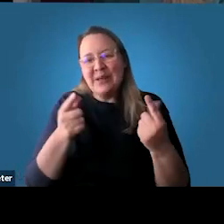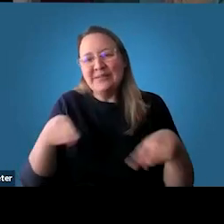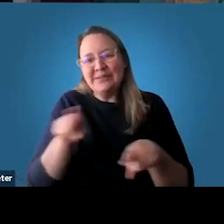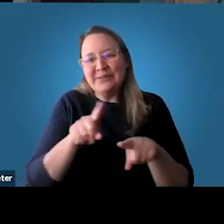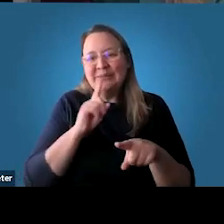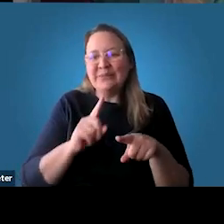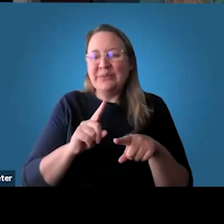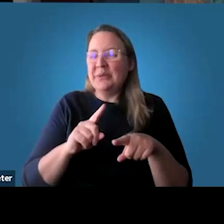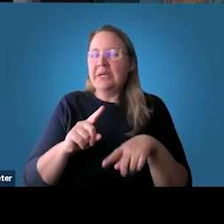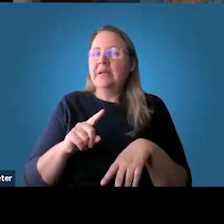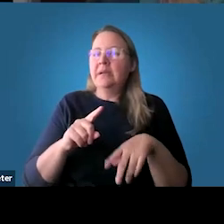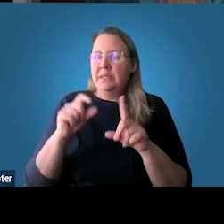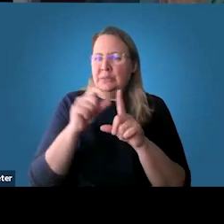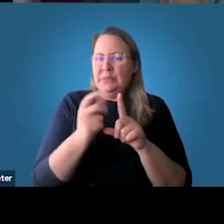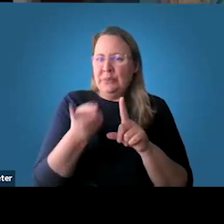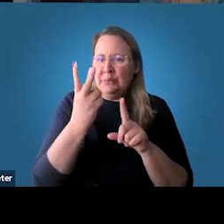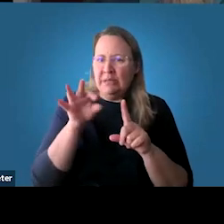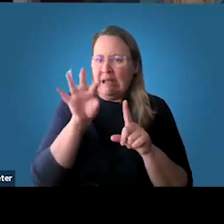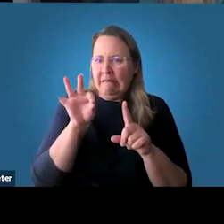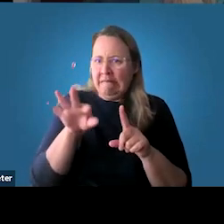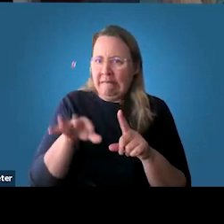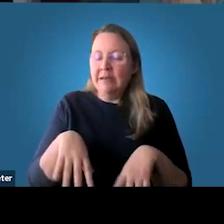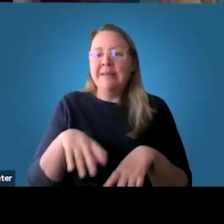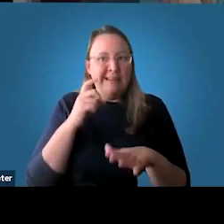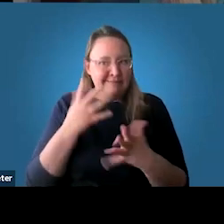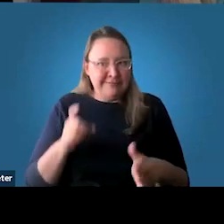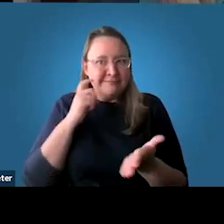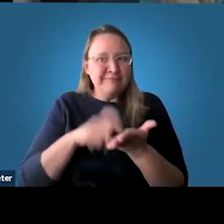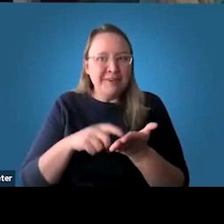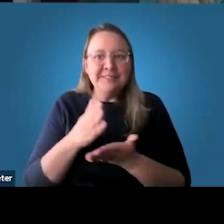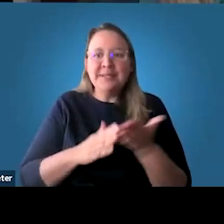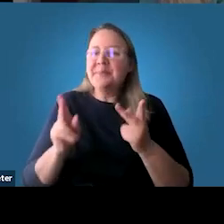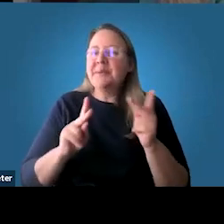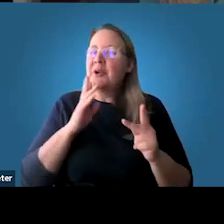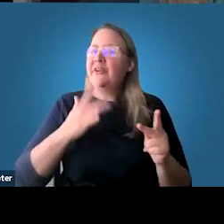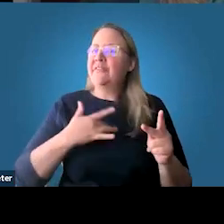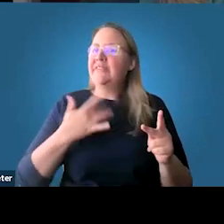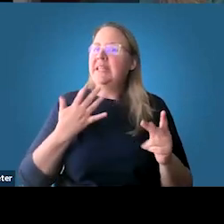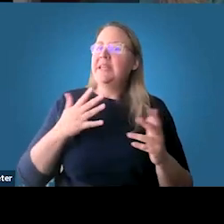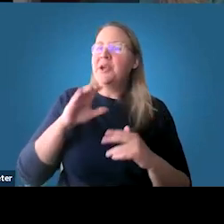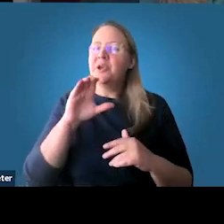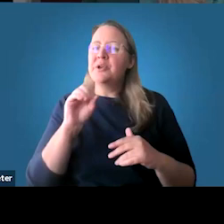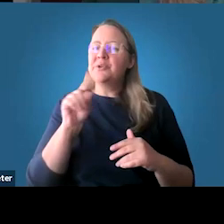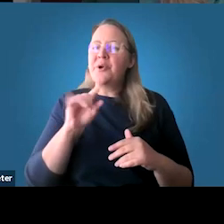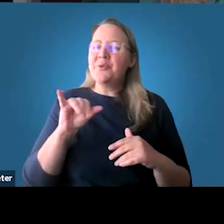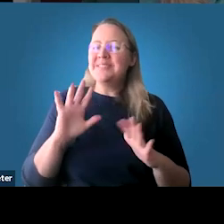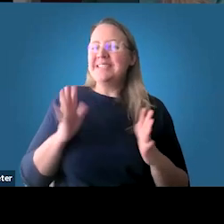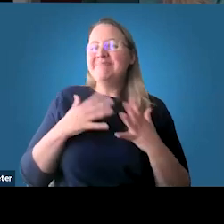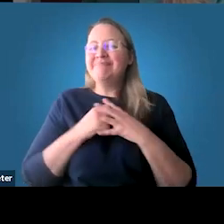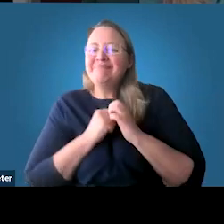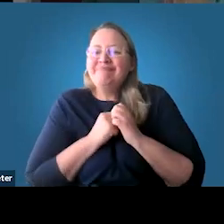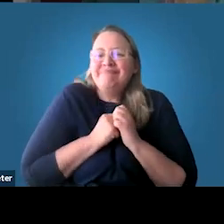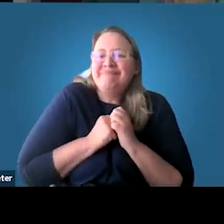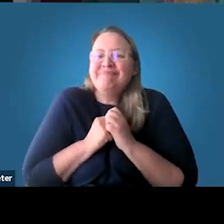for dropping your two words into the chat. I see that some folks are feeling cozy, which I love to see, especially